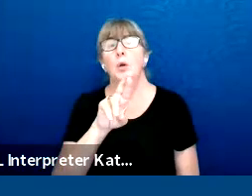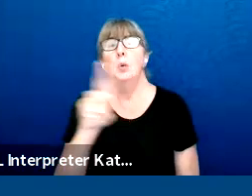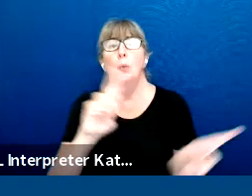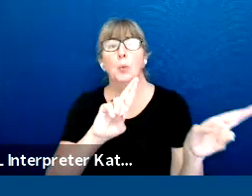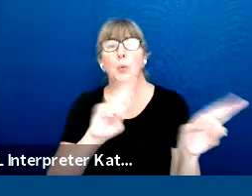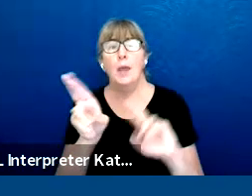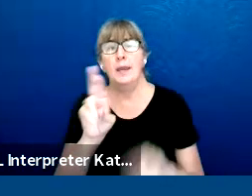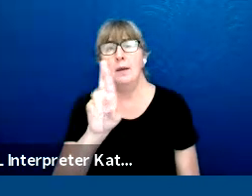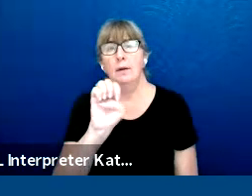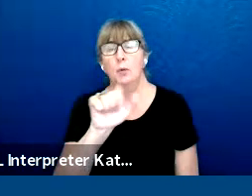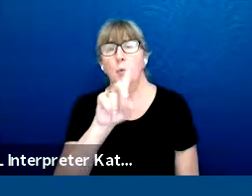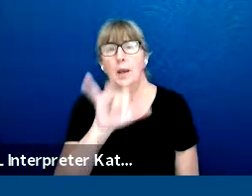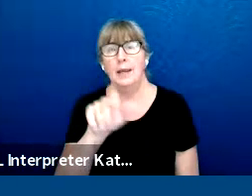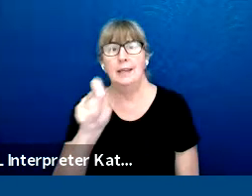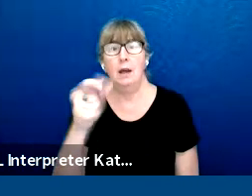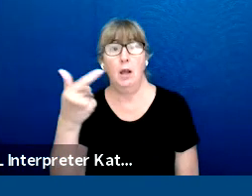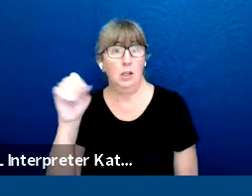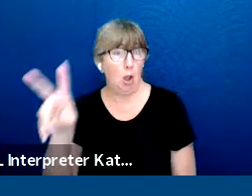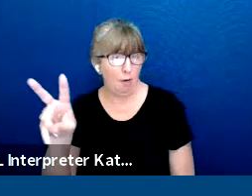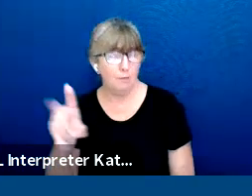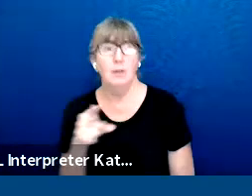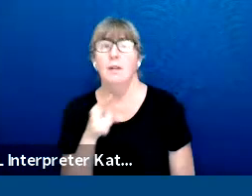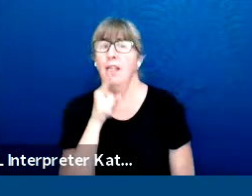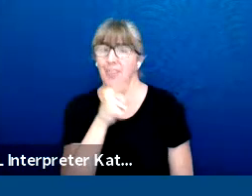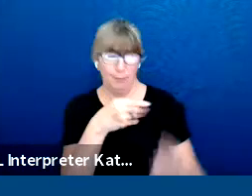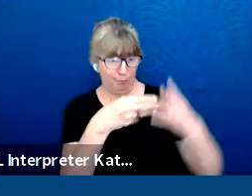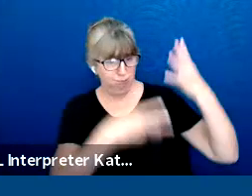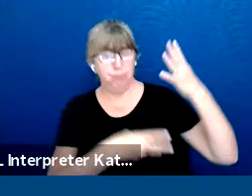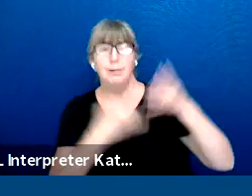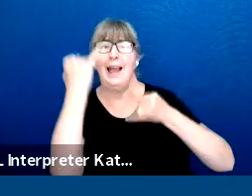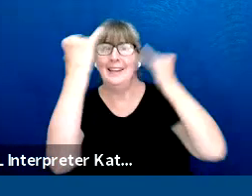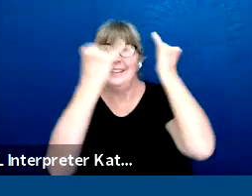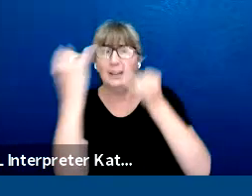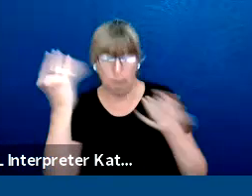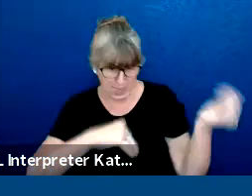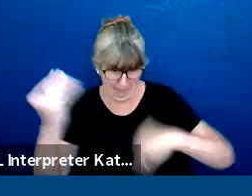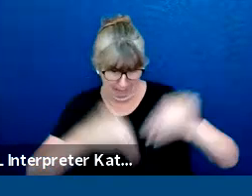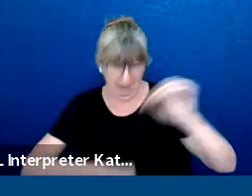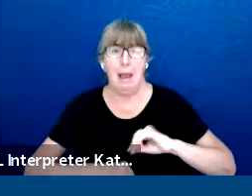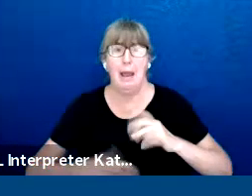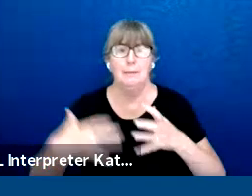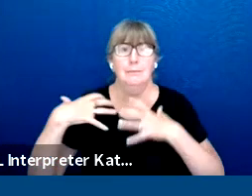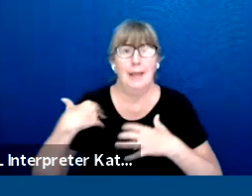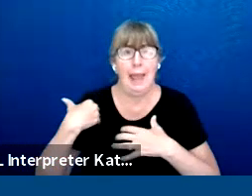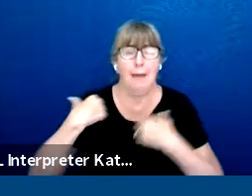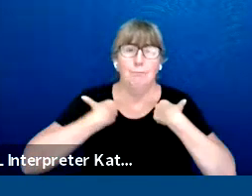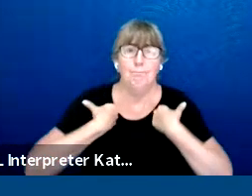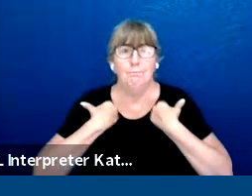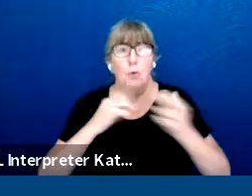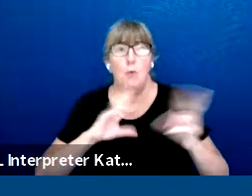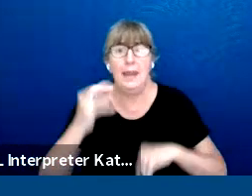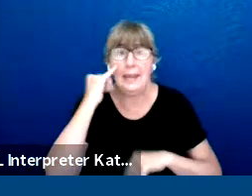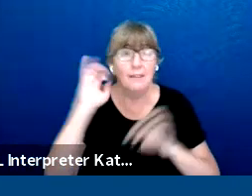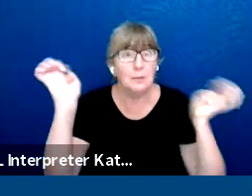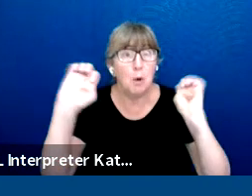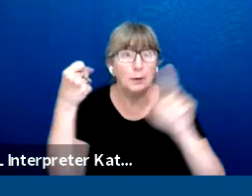you an idea of suggested things that you would need during disaster and gives you an idea of what to